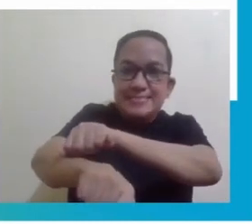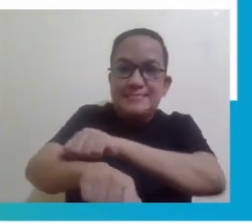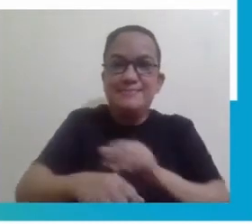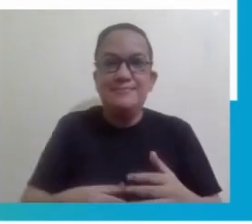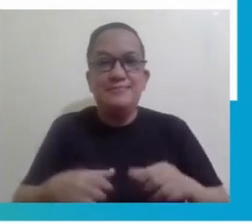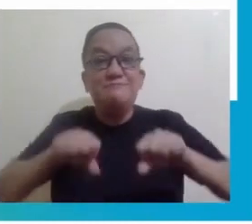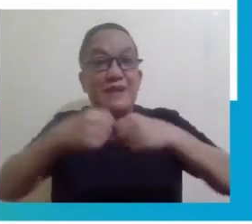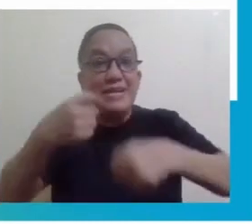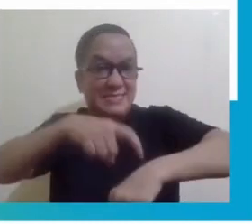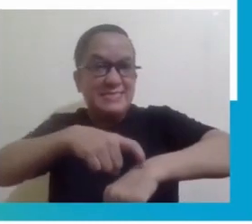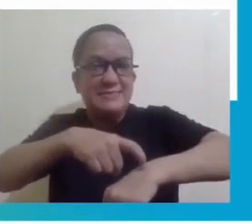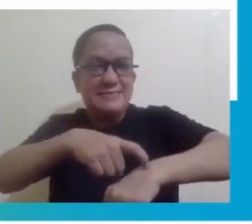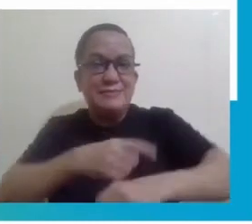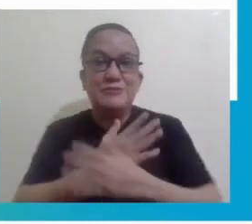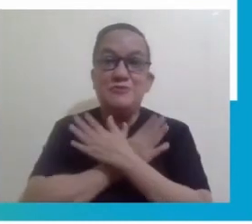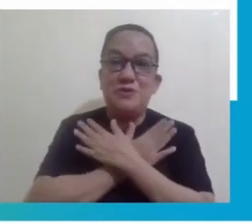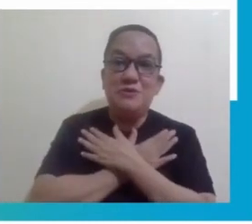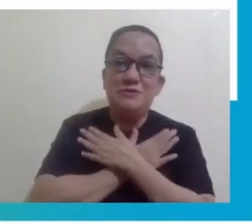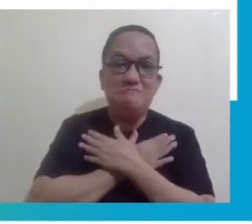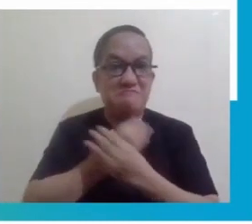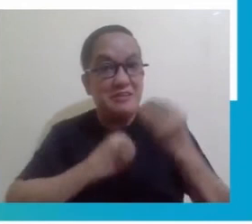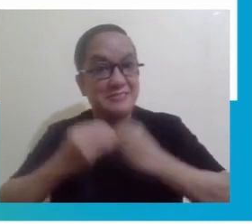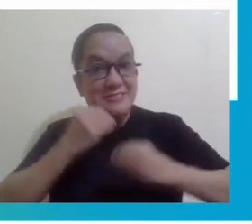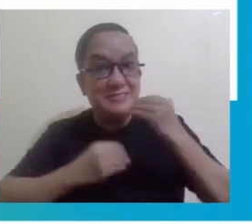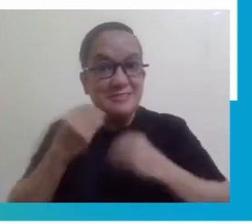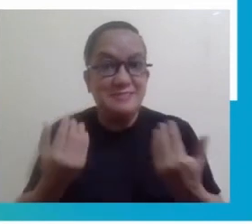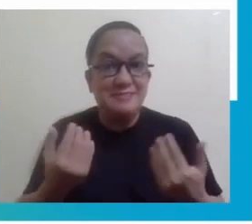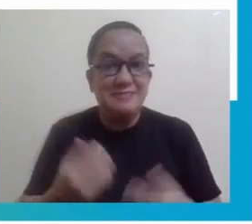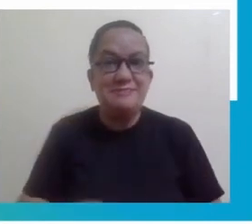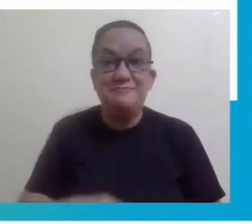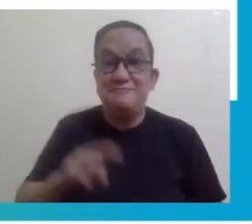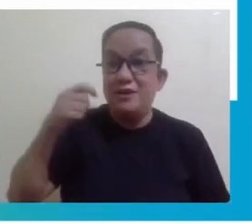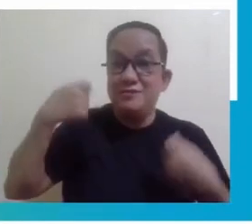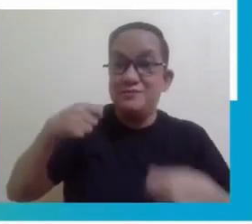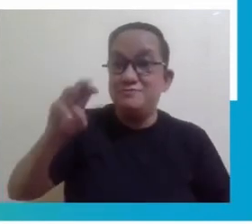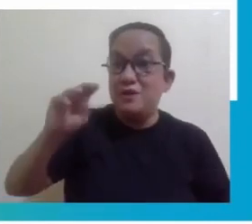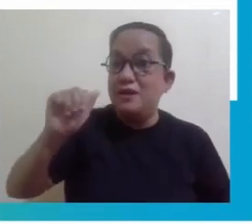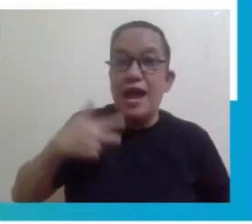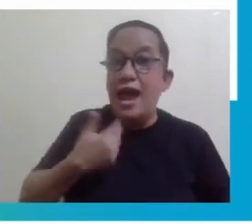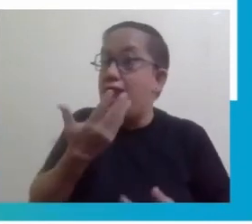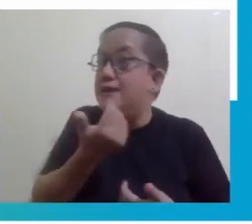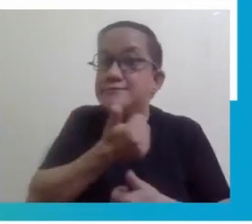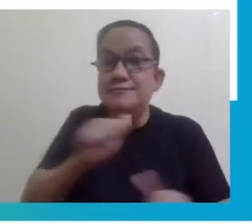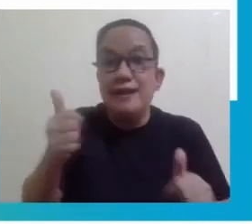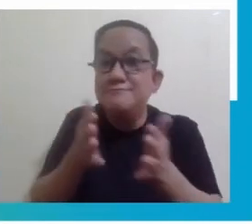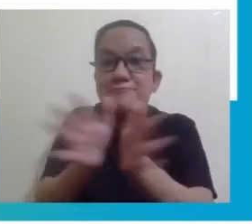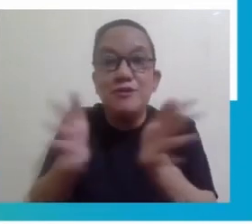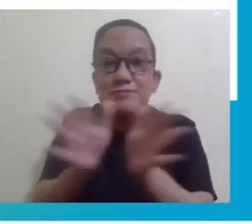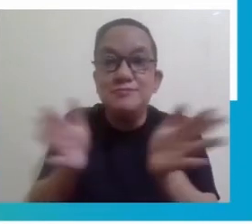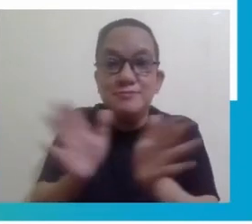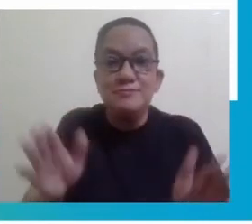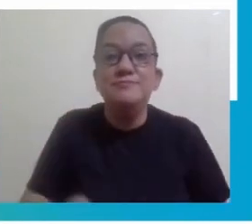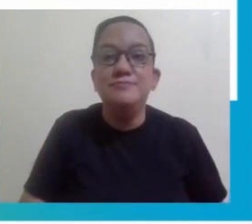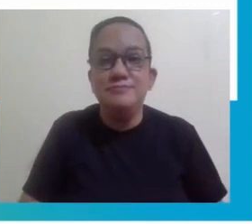have less than a minute? All right. Well, civil society organizations, CSOs, have very unique strengths which can be